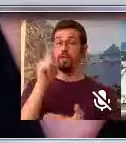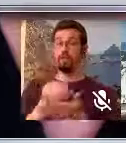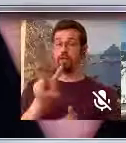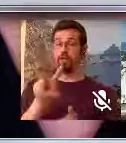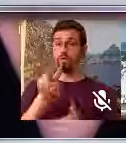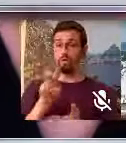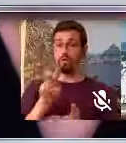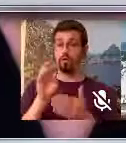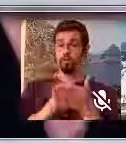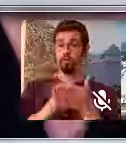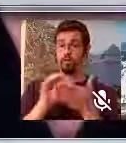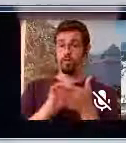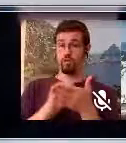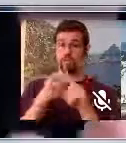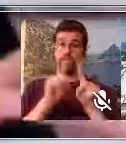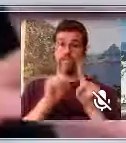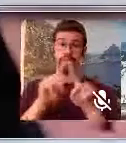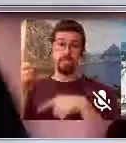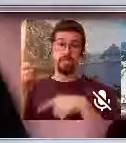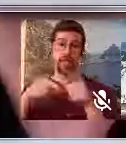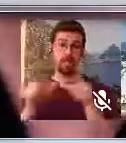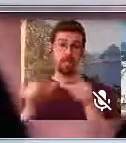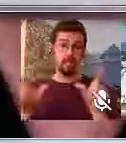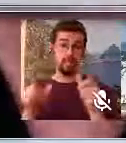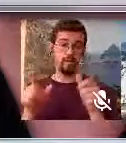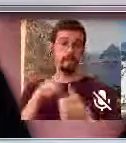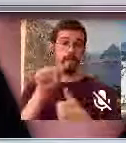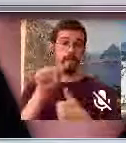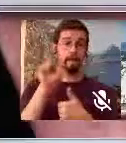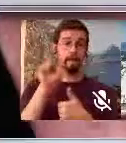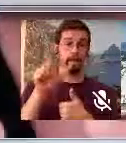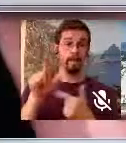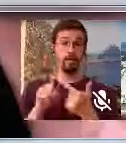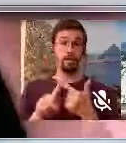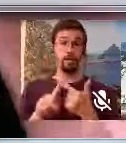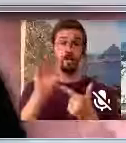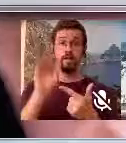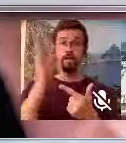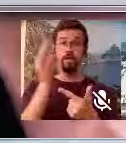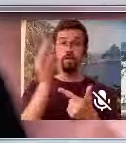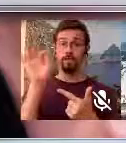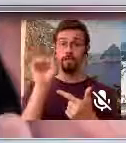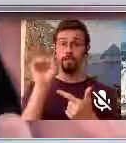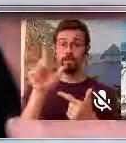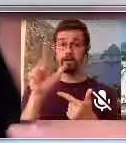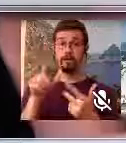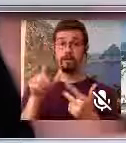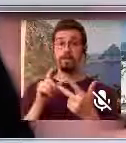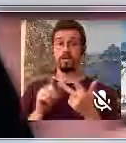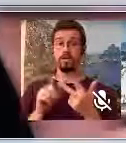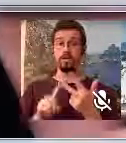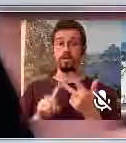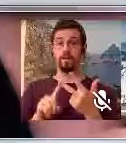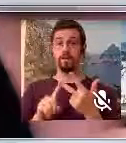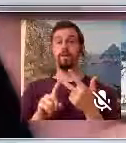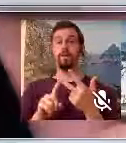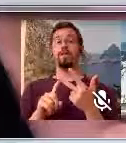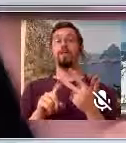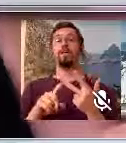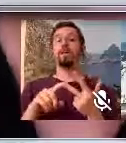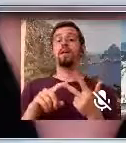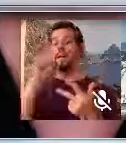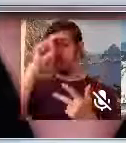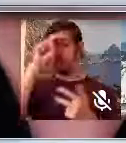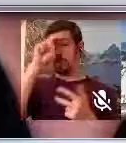languages: American Sign Language, French Sign Language, Egyptian Sign Language, Brazilian